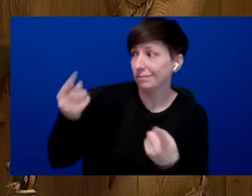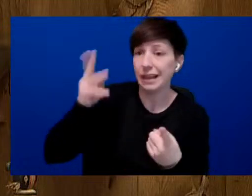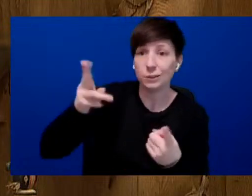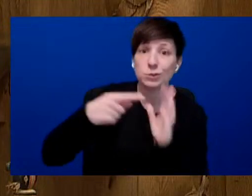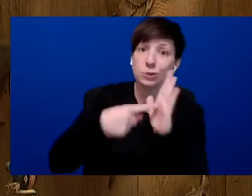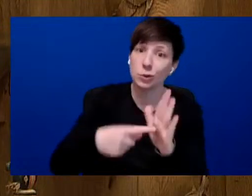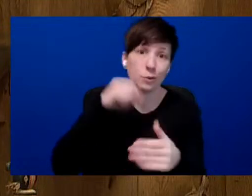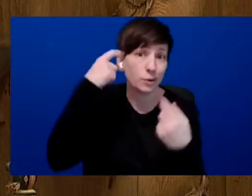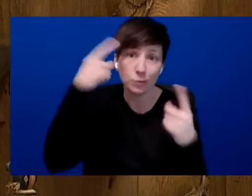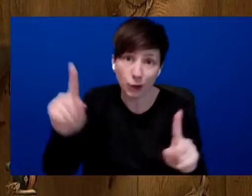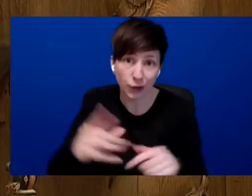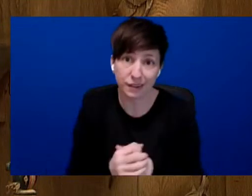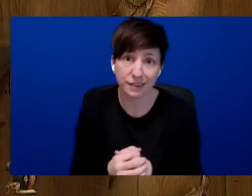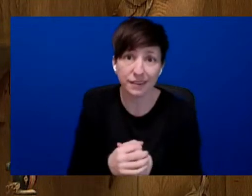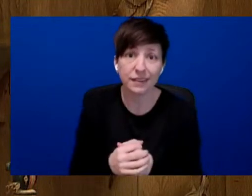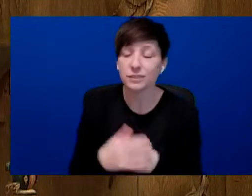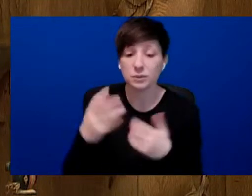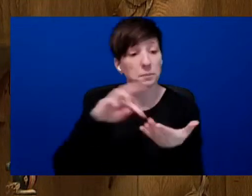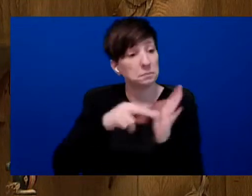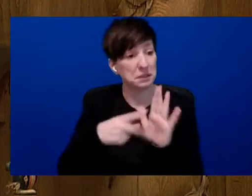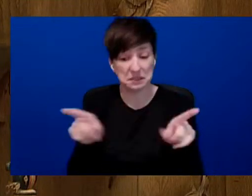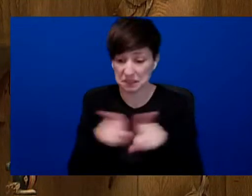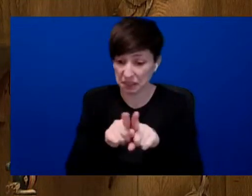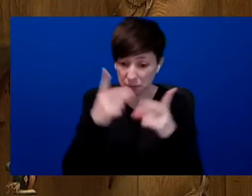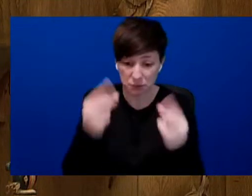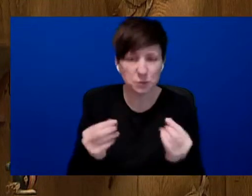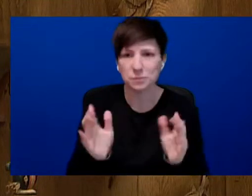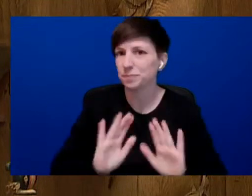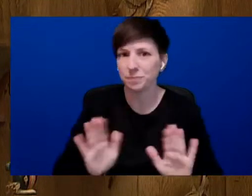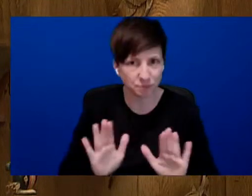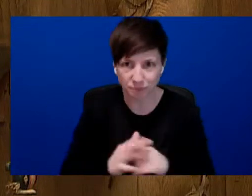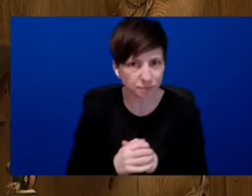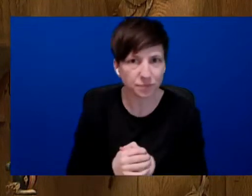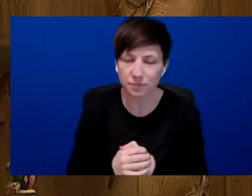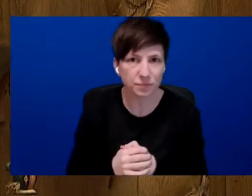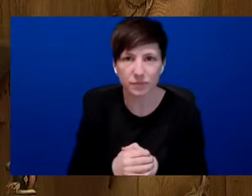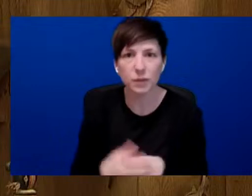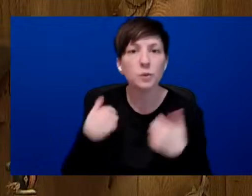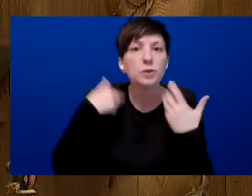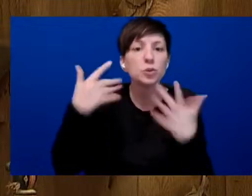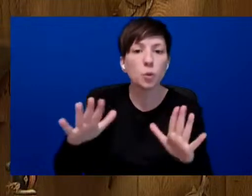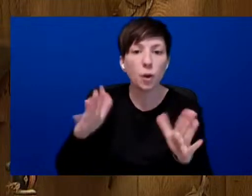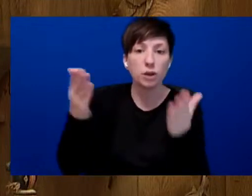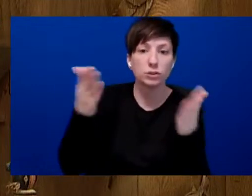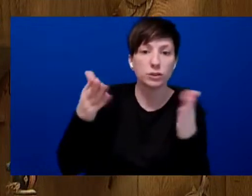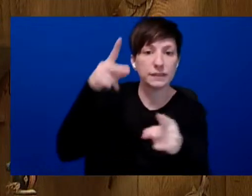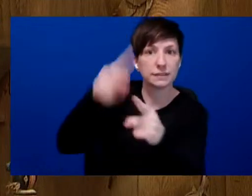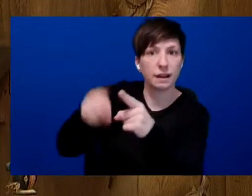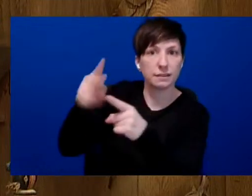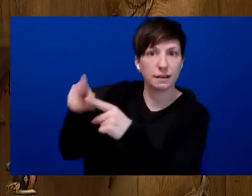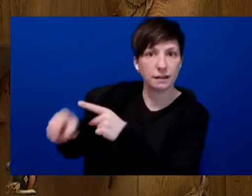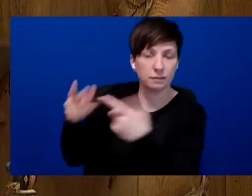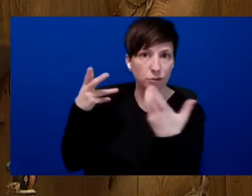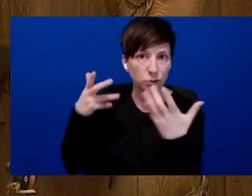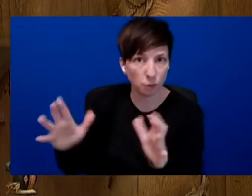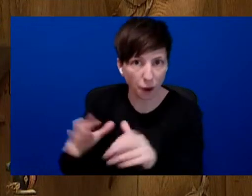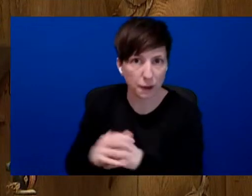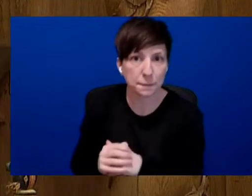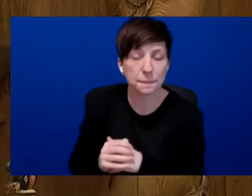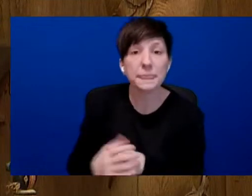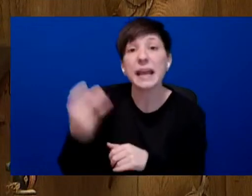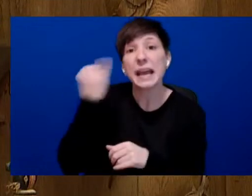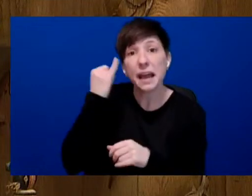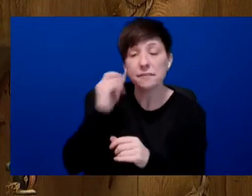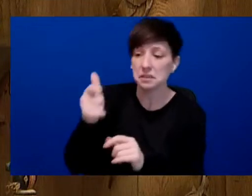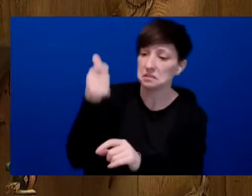now. It would mean deep cuts that weaken the services we rely on. It would drive up costs with added fees